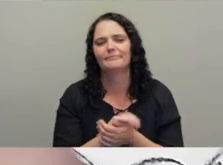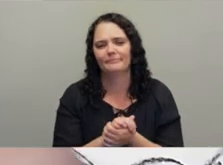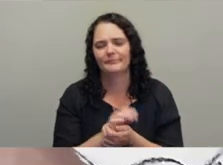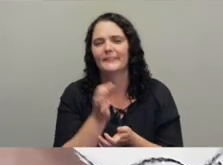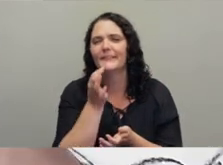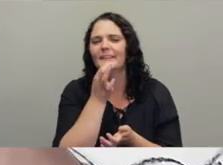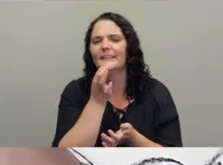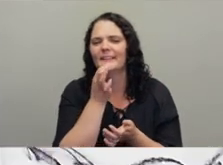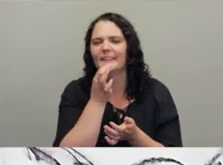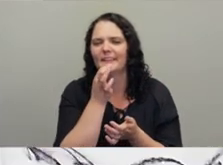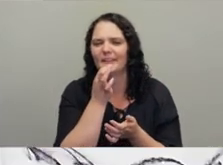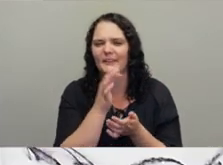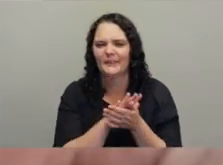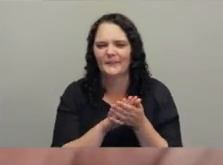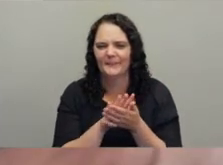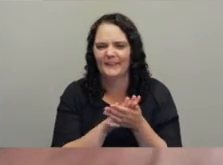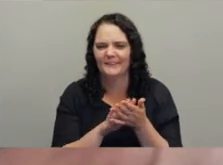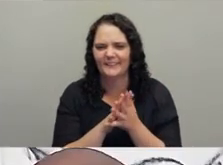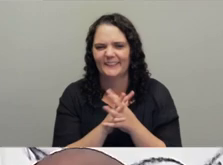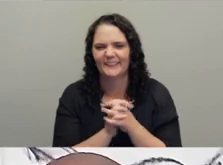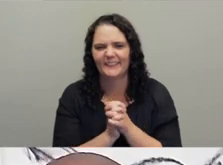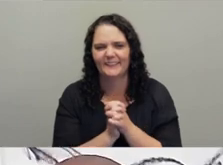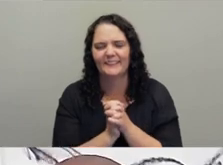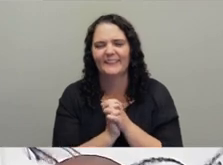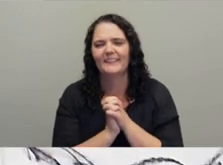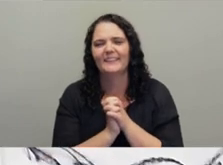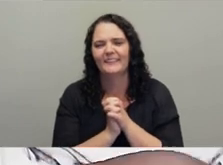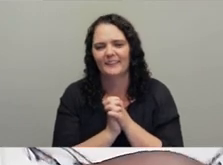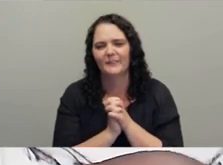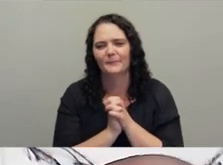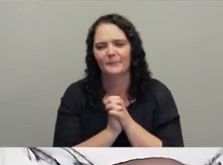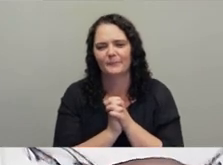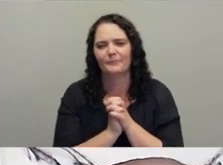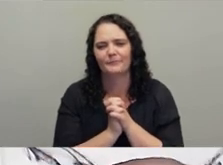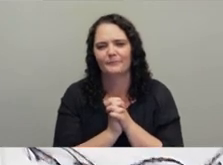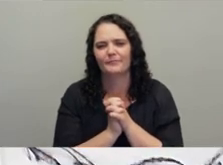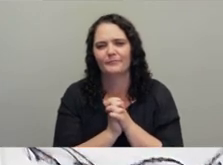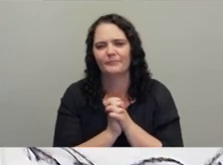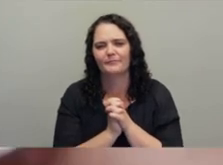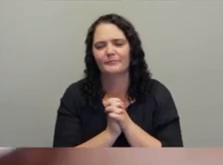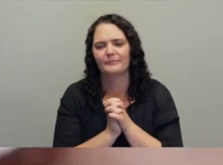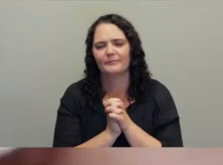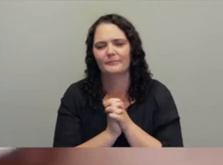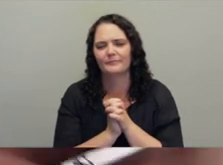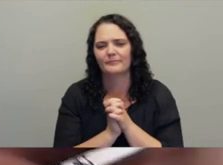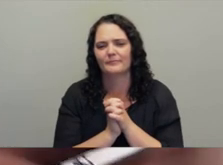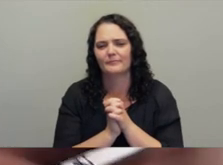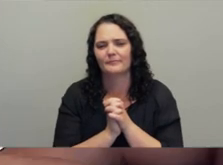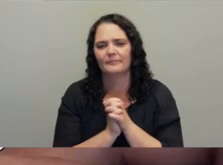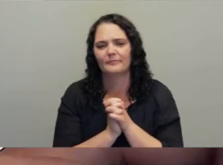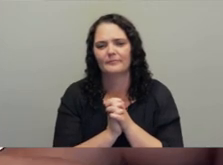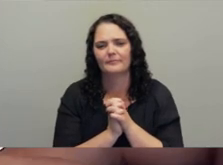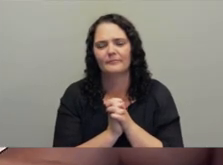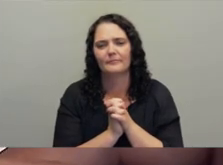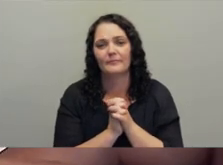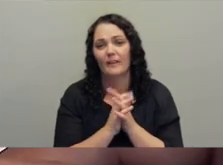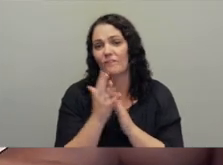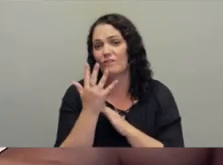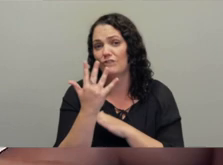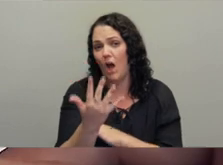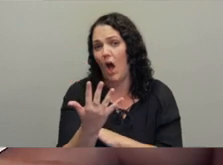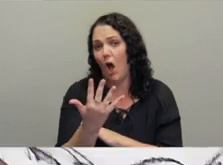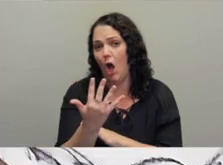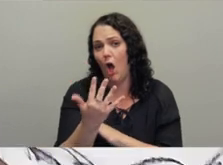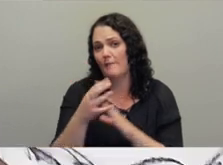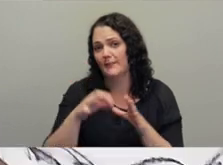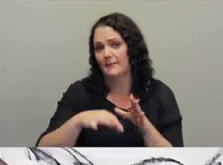get a little bit messy. That's it. Squeeze that out. And last one. Okay, I did 5